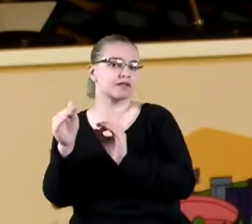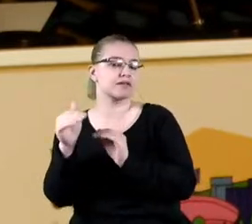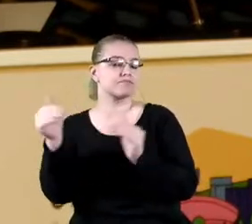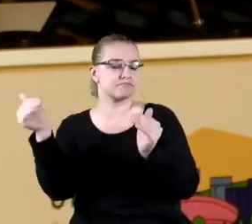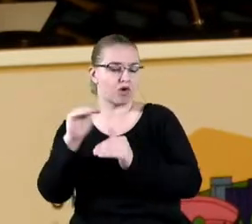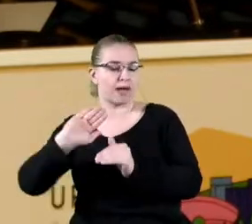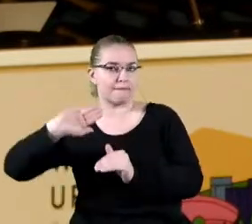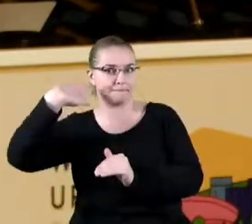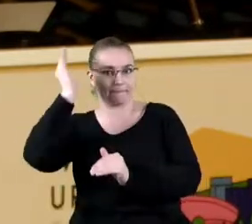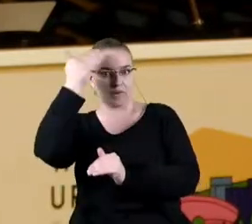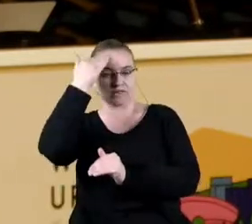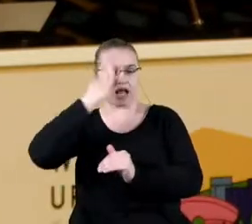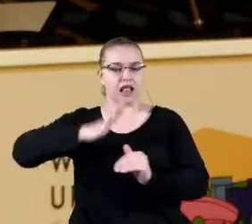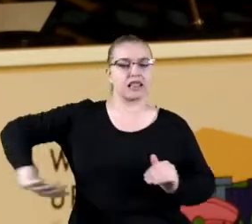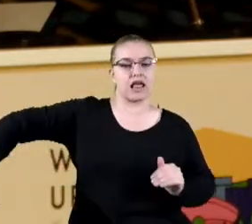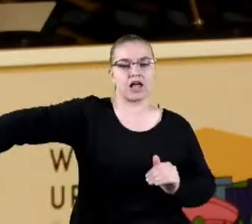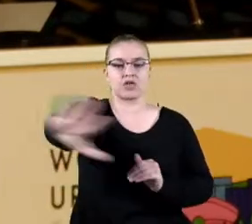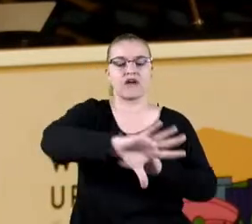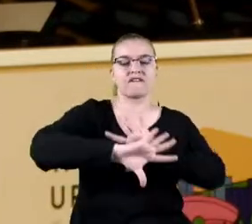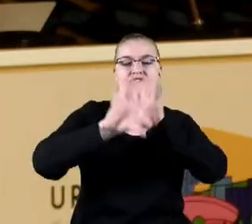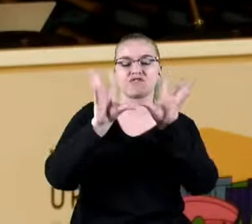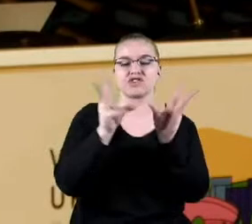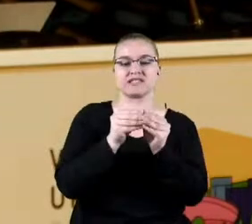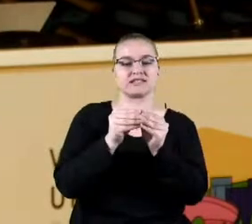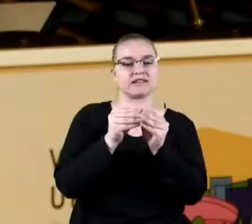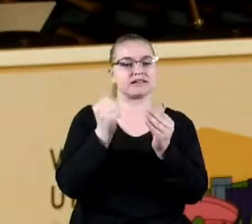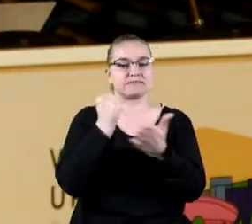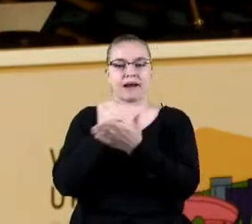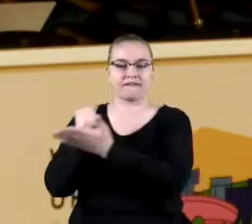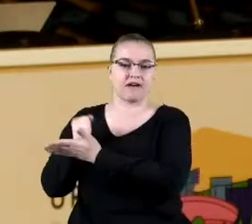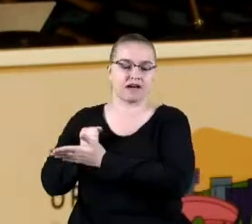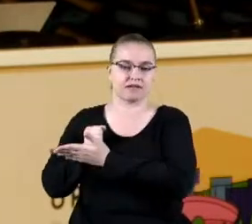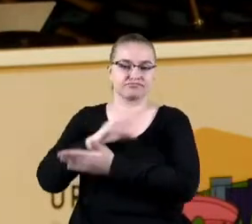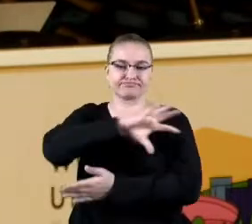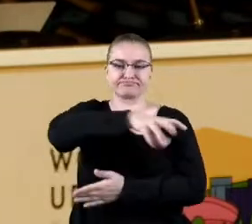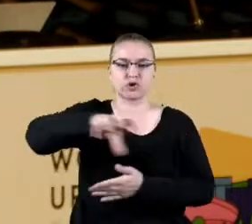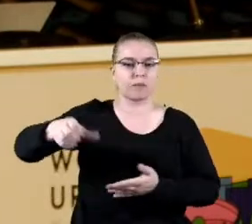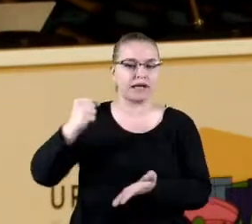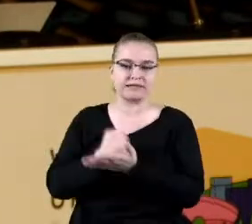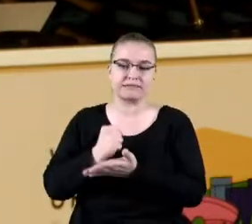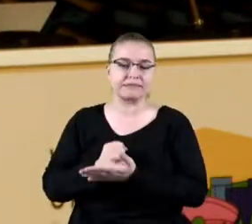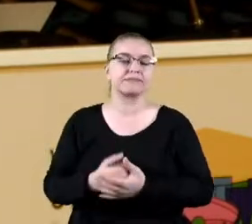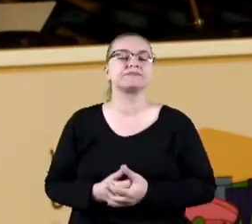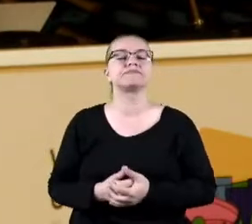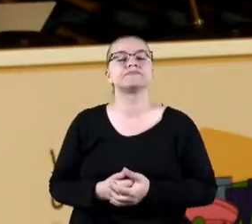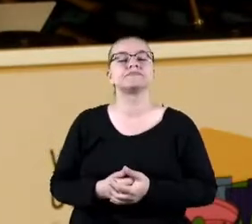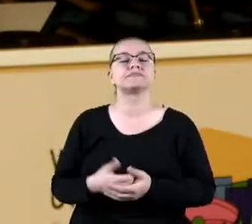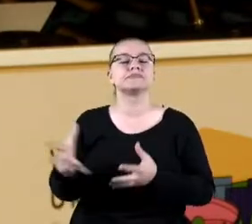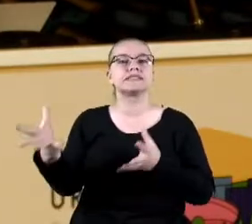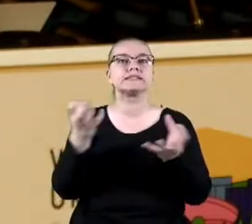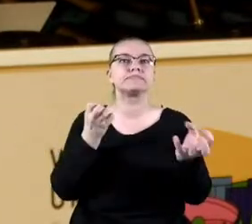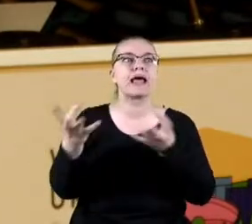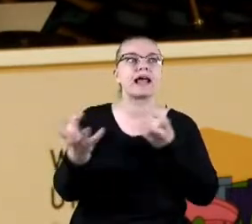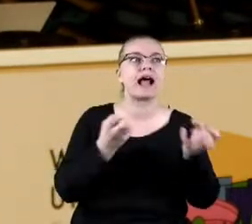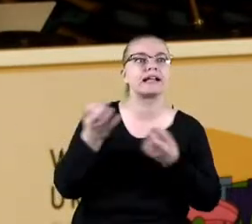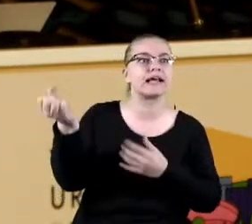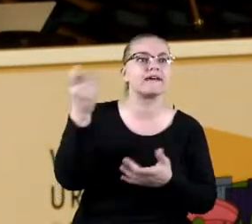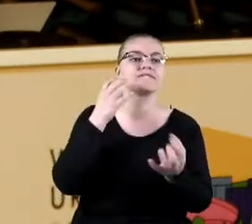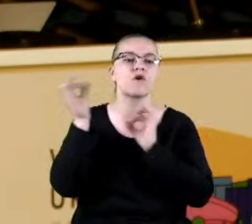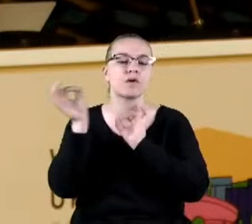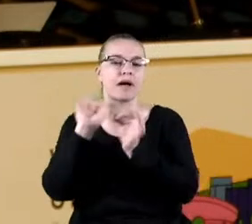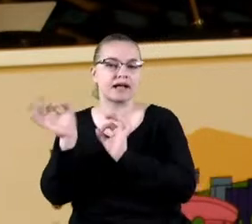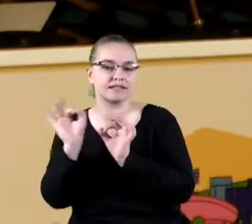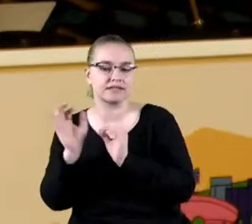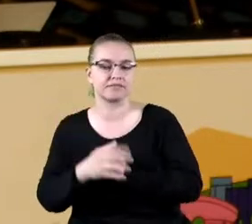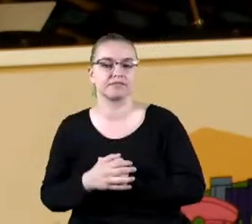all its dimensions. The gathering and compiling of information on the scope of the territory